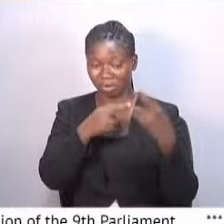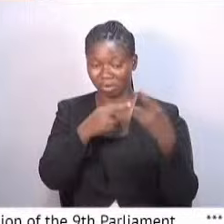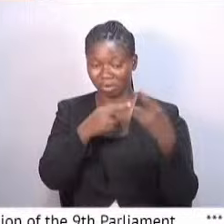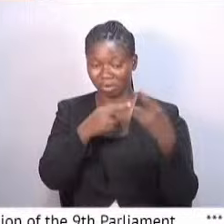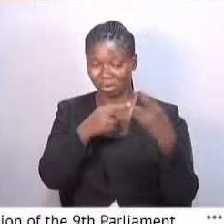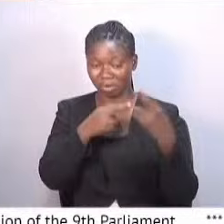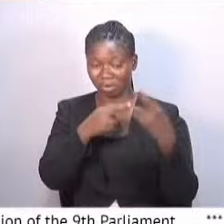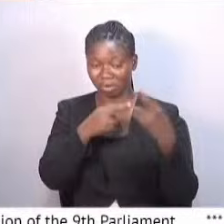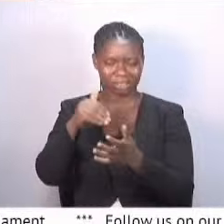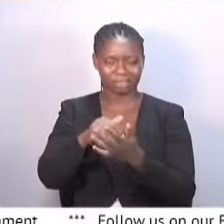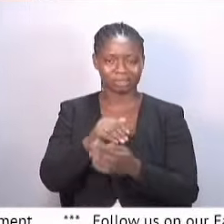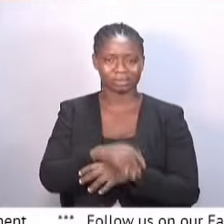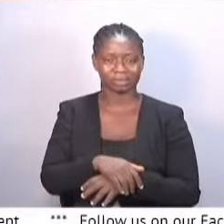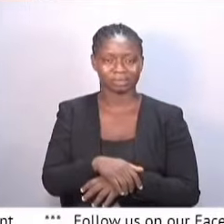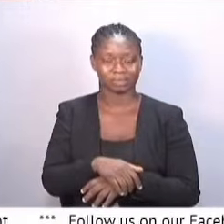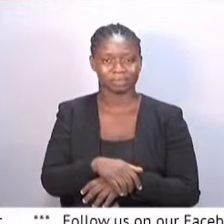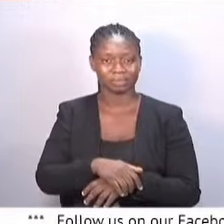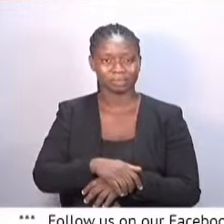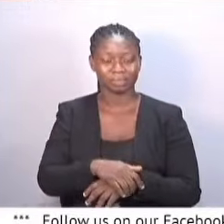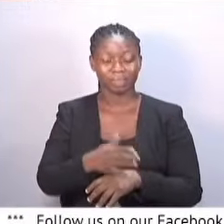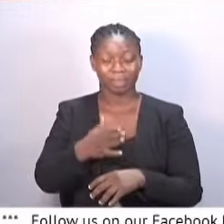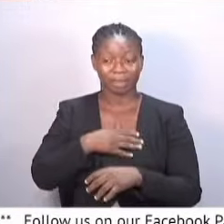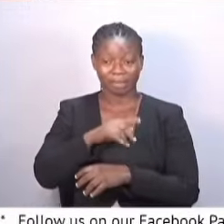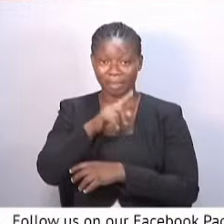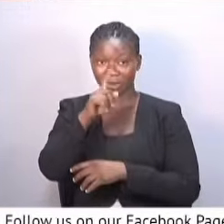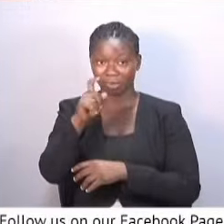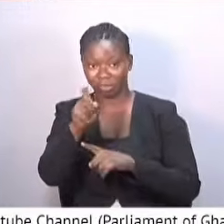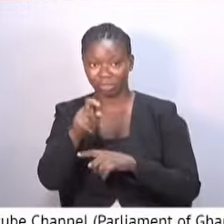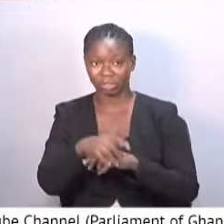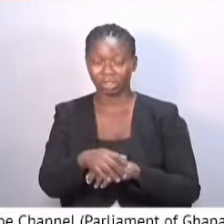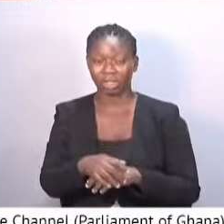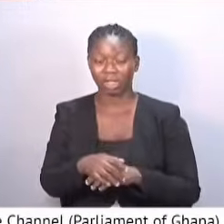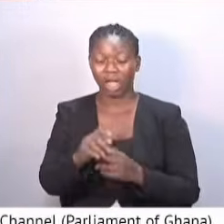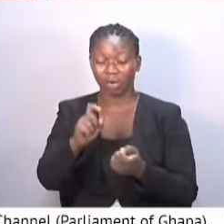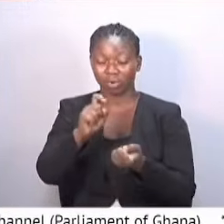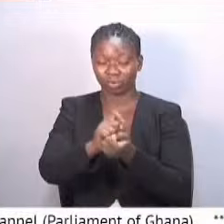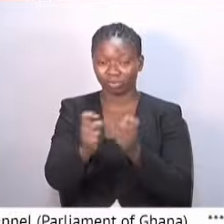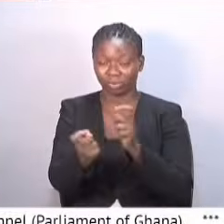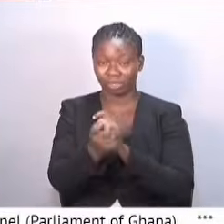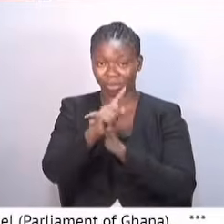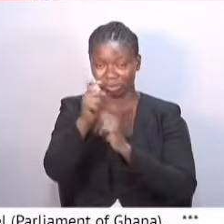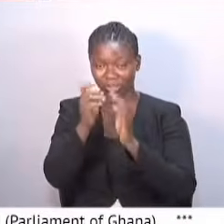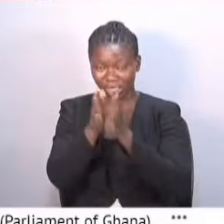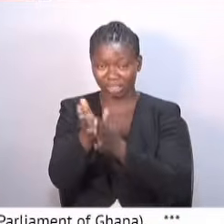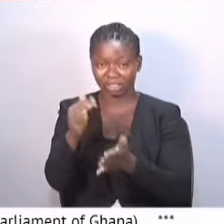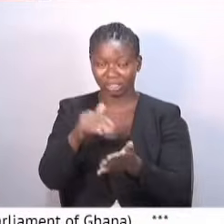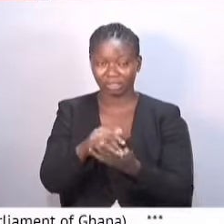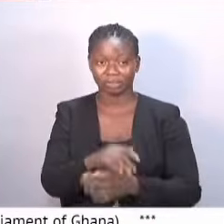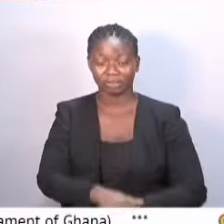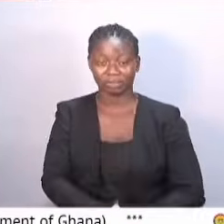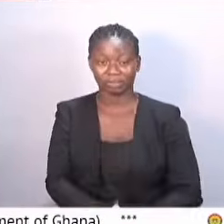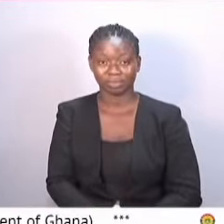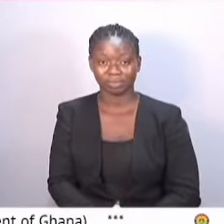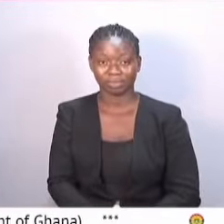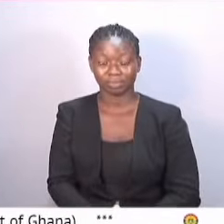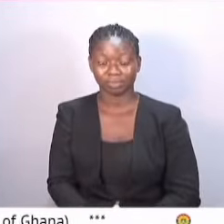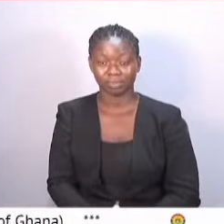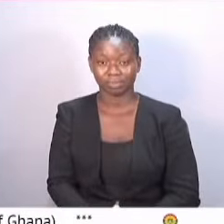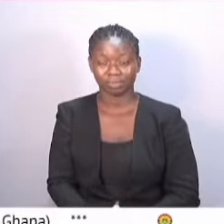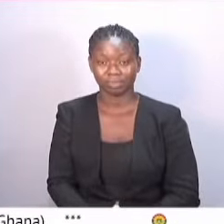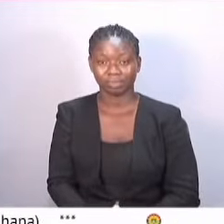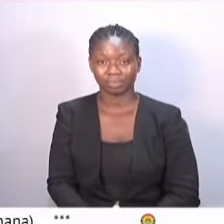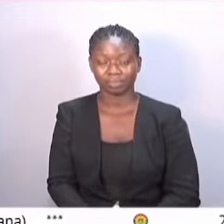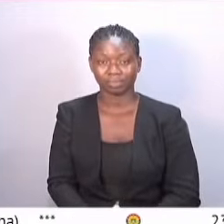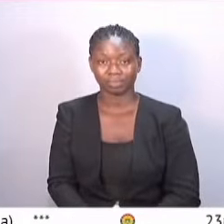day. But I think that my question is not. He is ready to frame my question. So if you permit me. Yes. Yes.